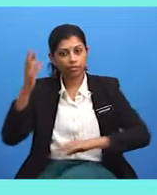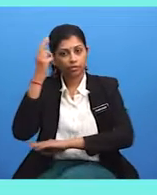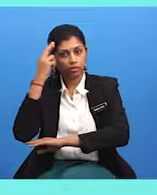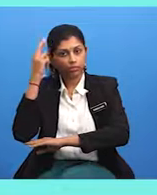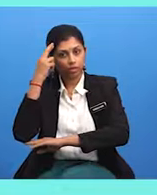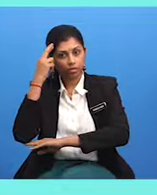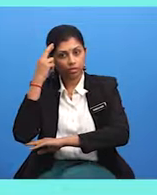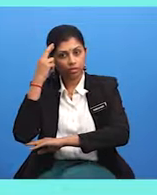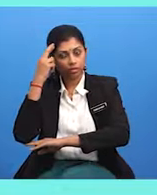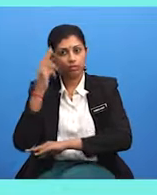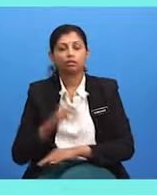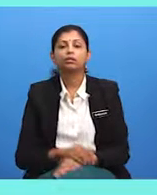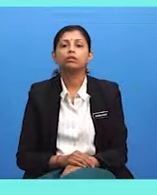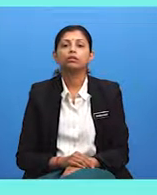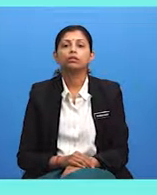remain vigilant.